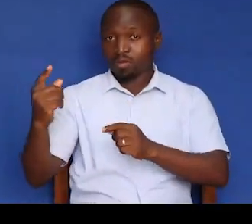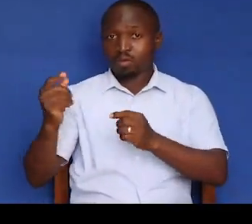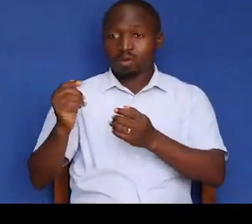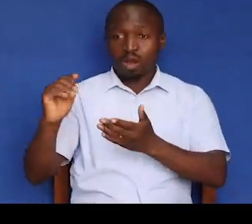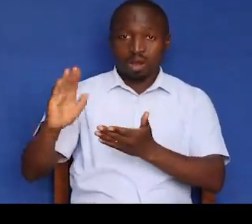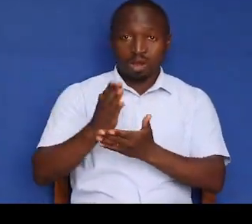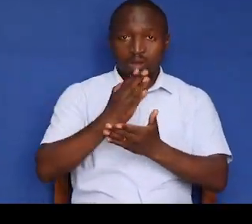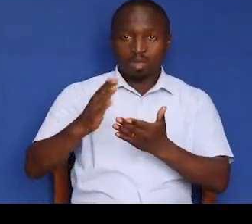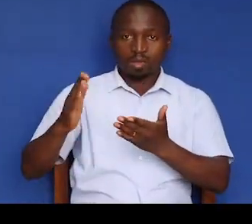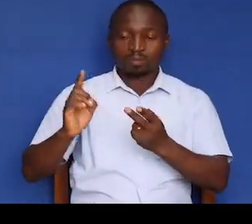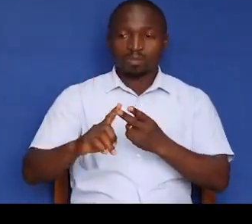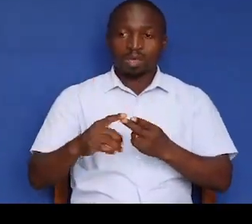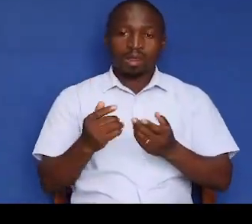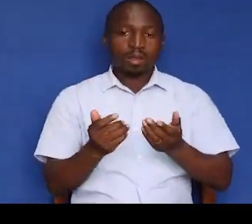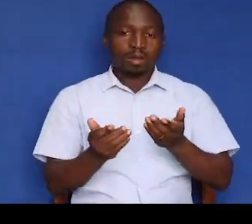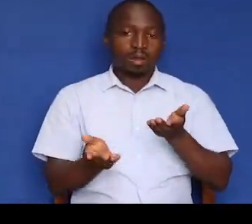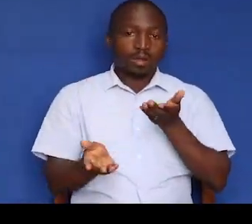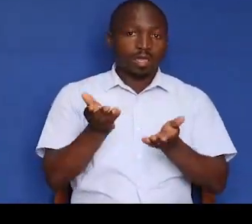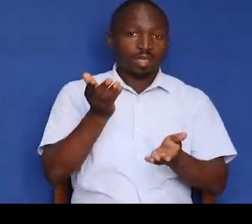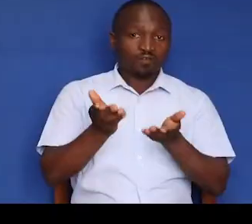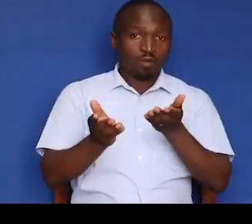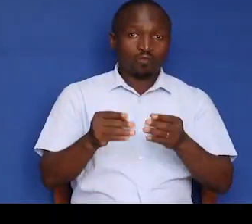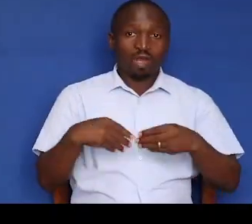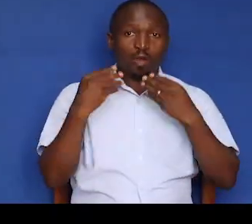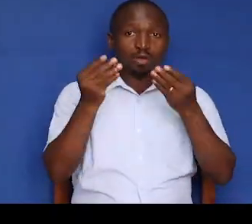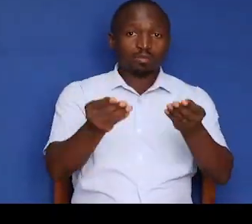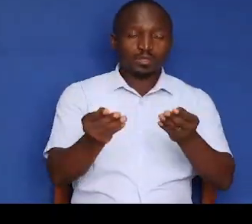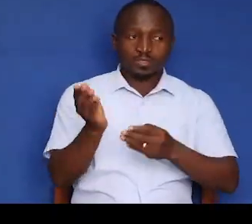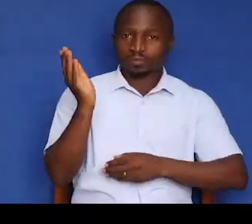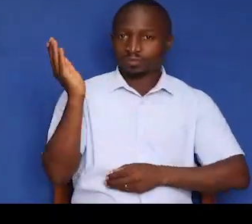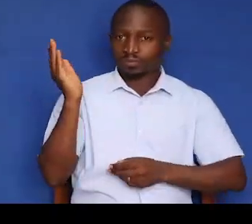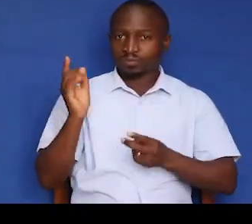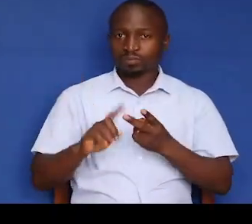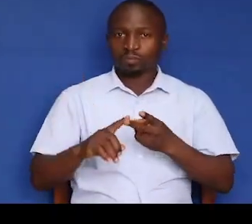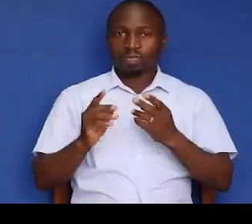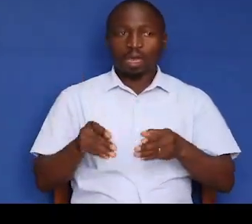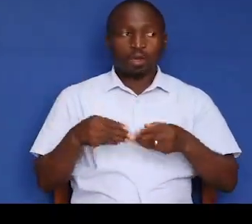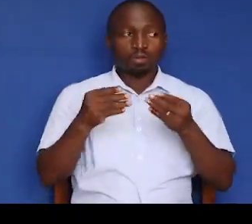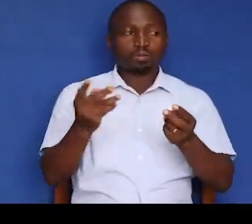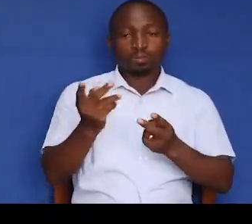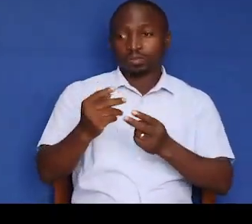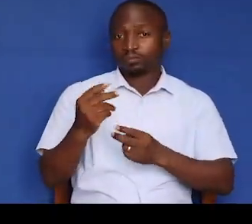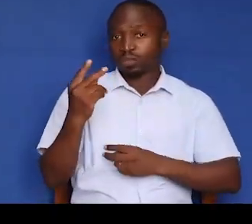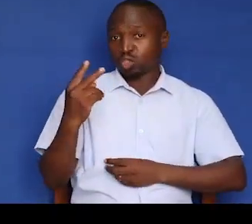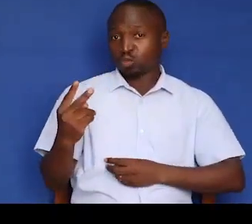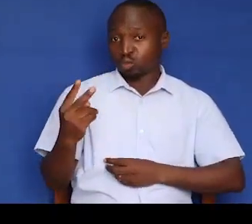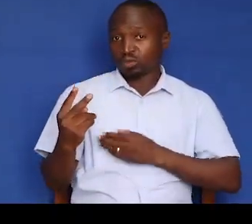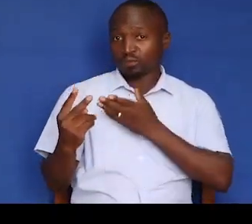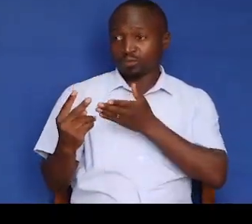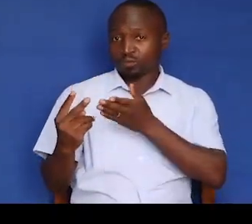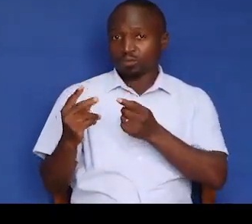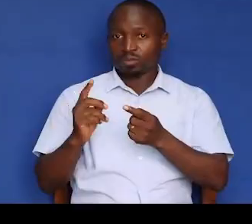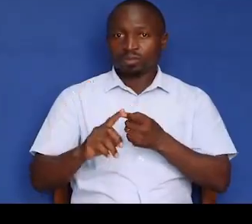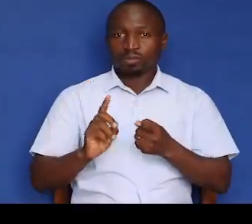divided by level of output according to our formula. According to our question, output is 2.